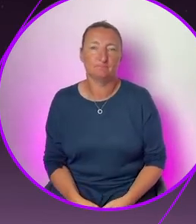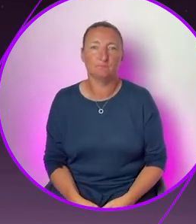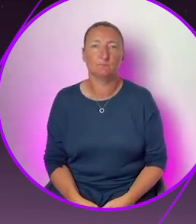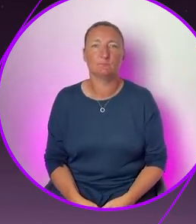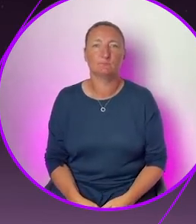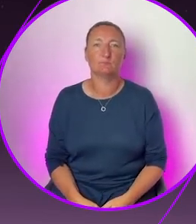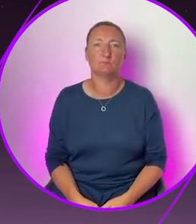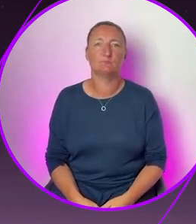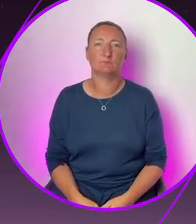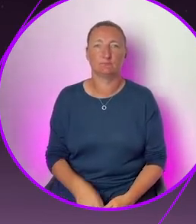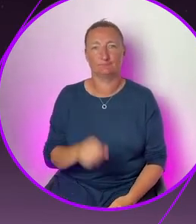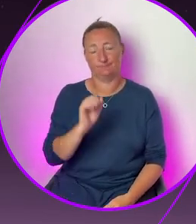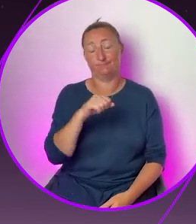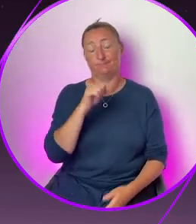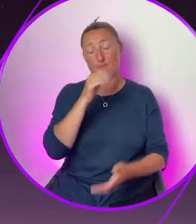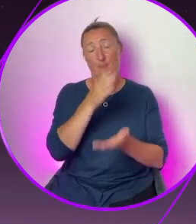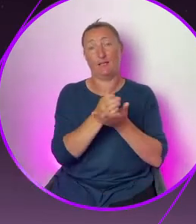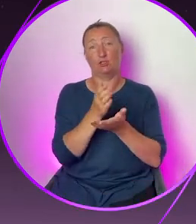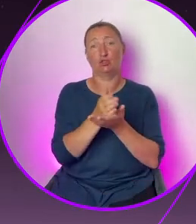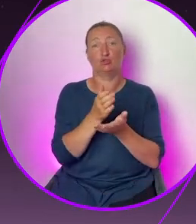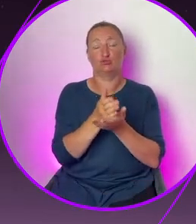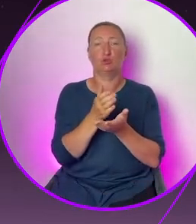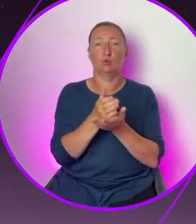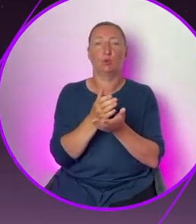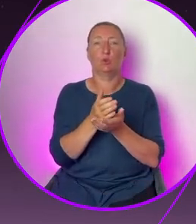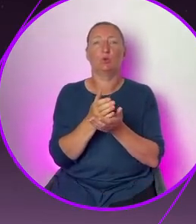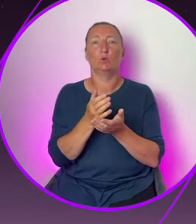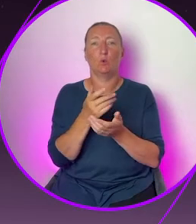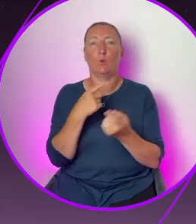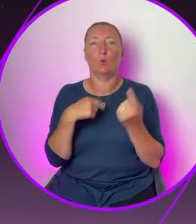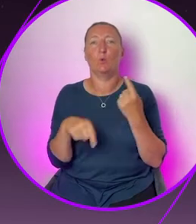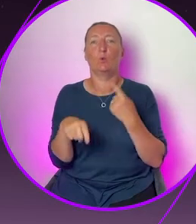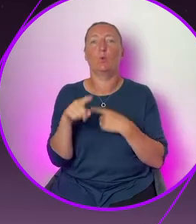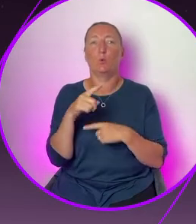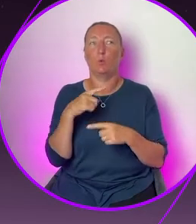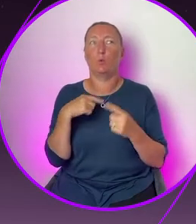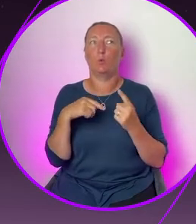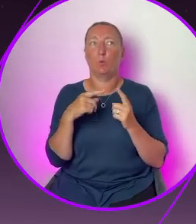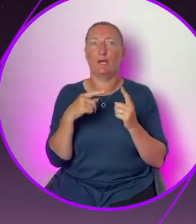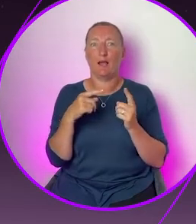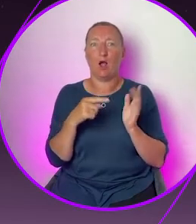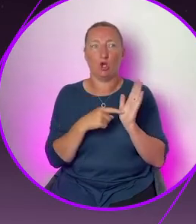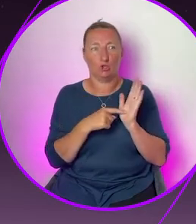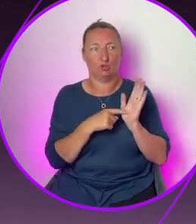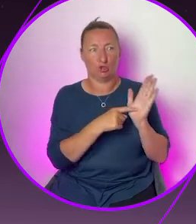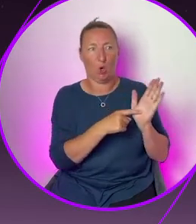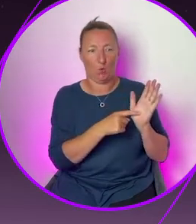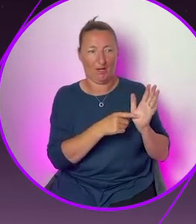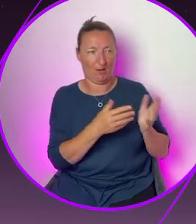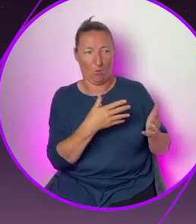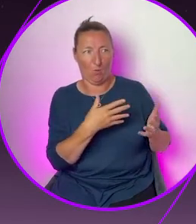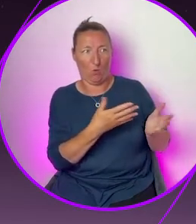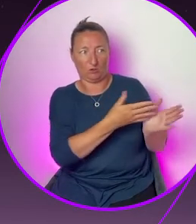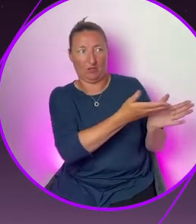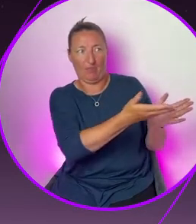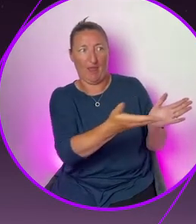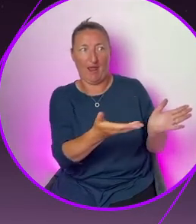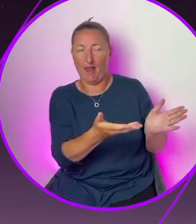are obviously pointing to these adjacent fields, but we do not necessarily think these fields are